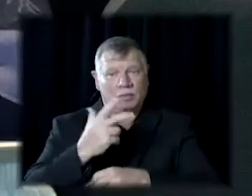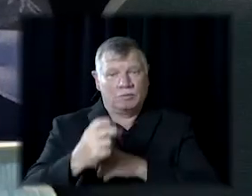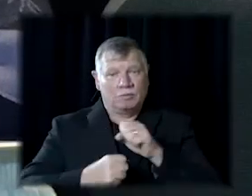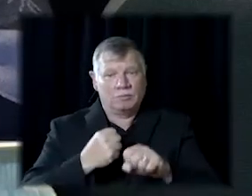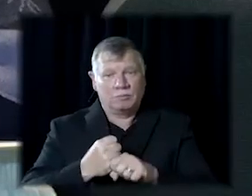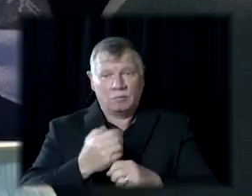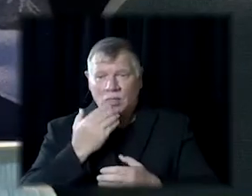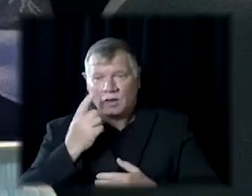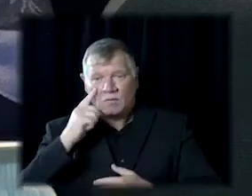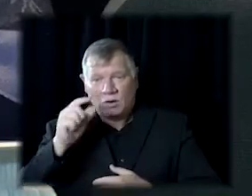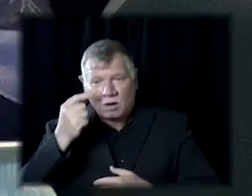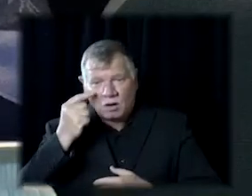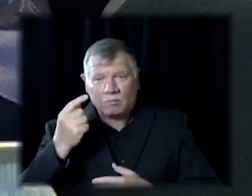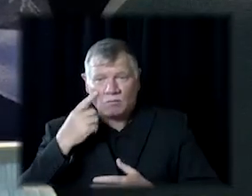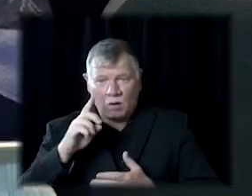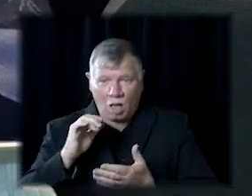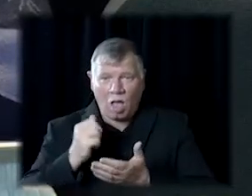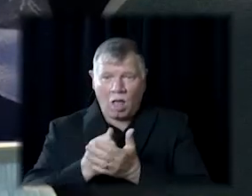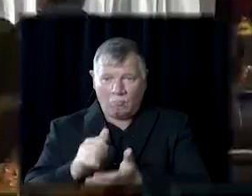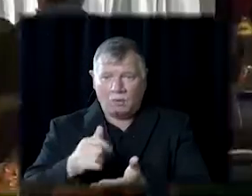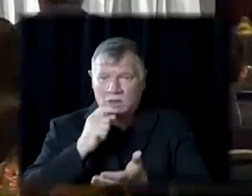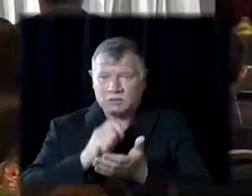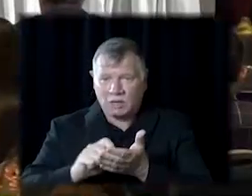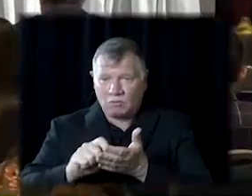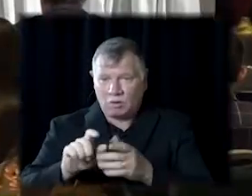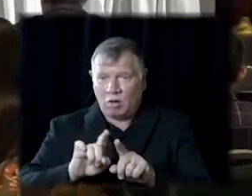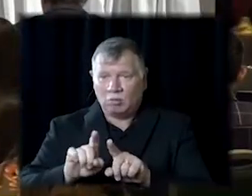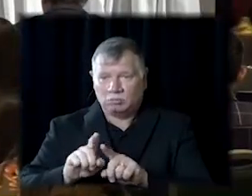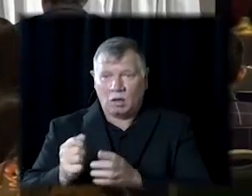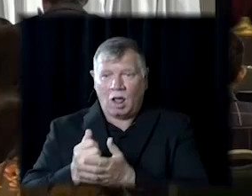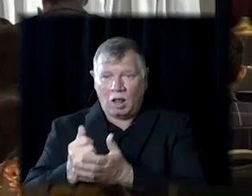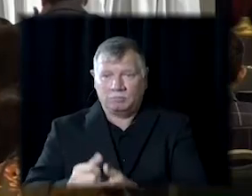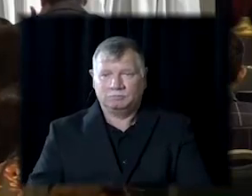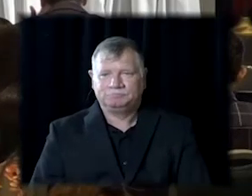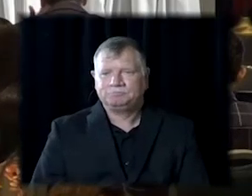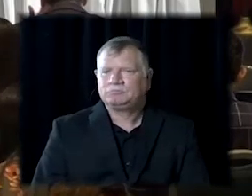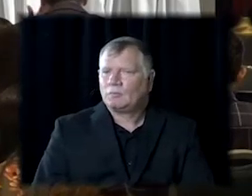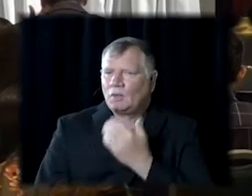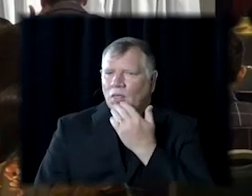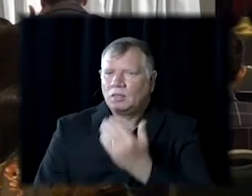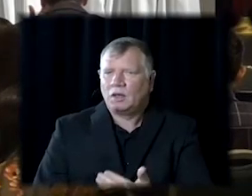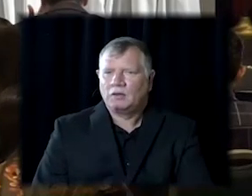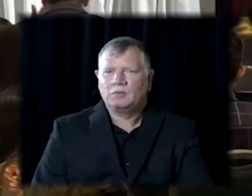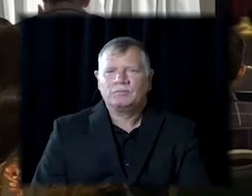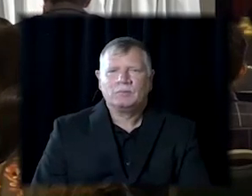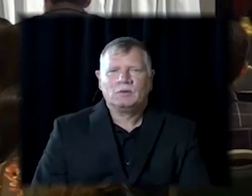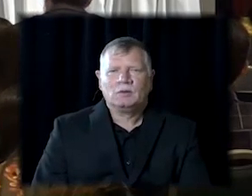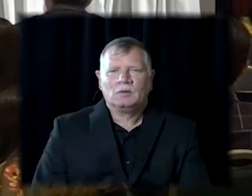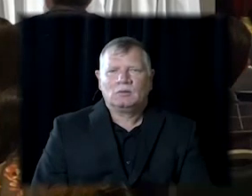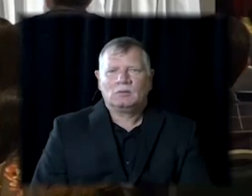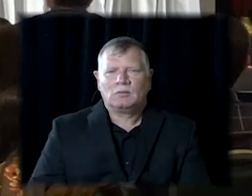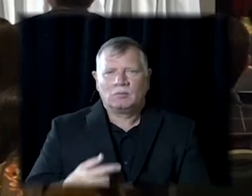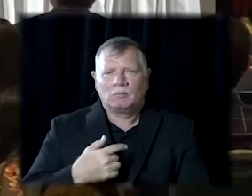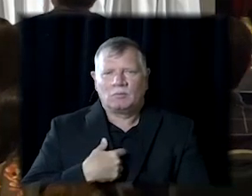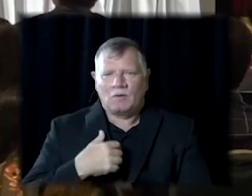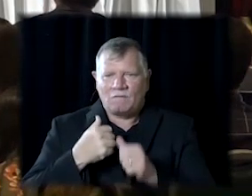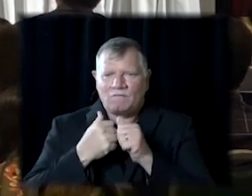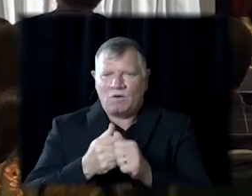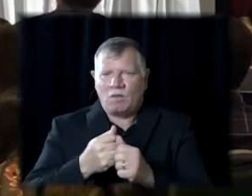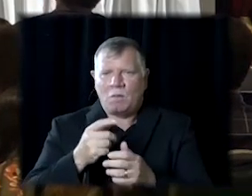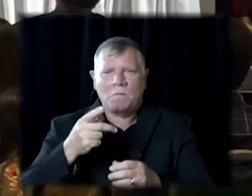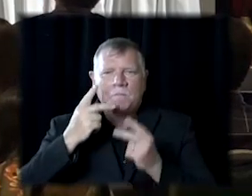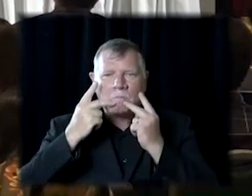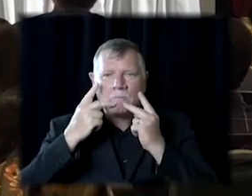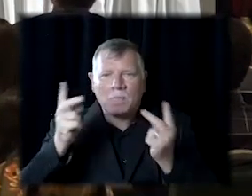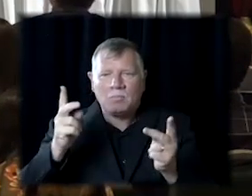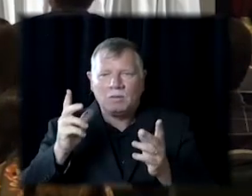Secretary for enabling some of this. Thank you, Ms. Jaresco. And as somebody who has followed public finance in Puerto